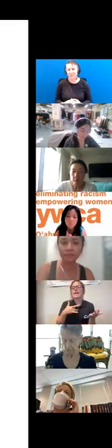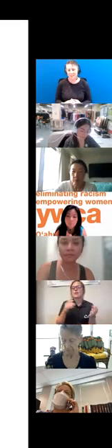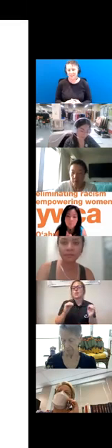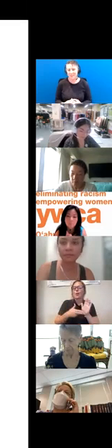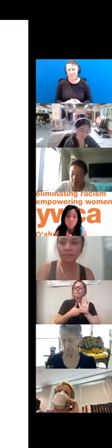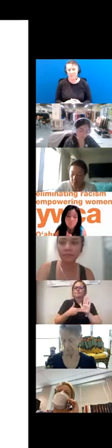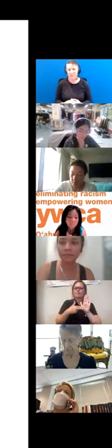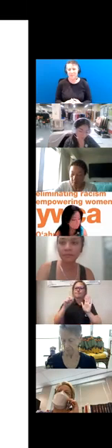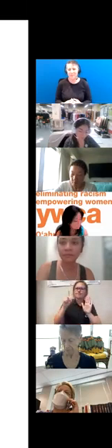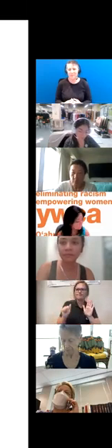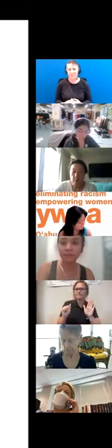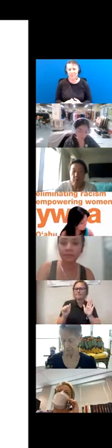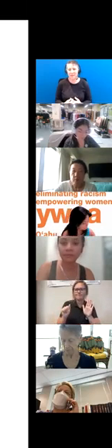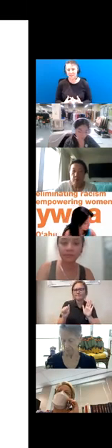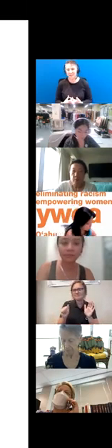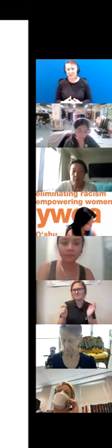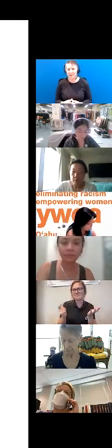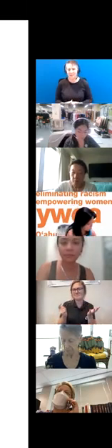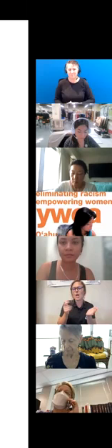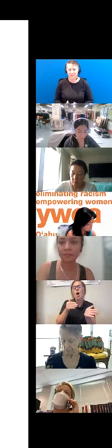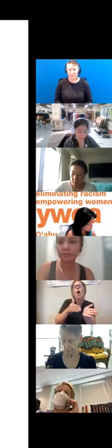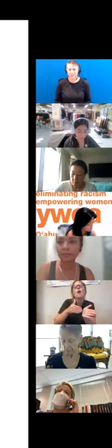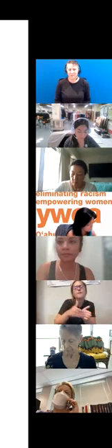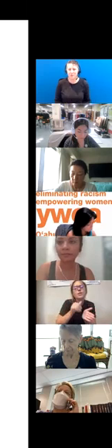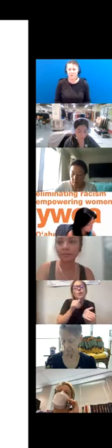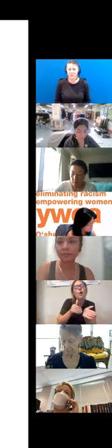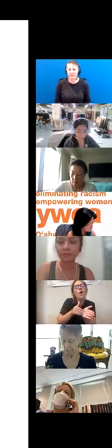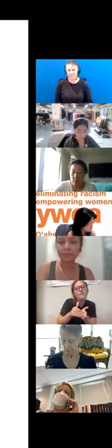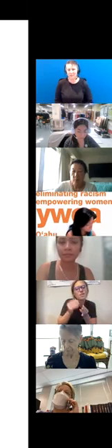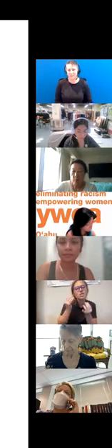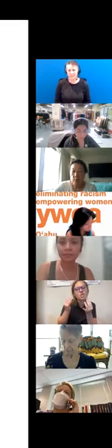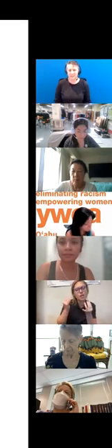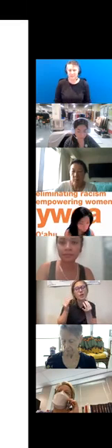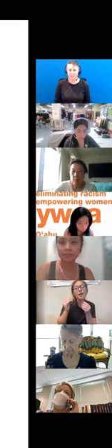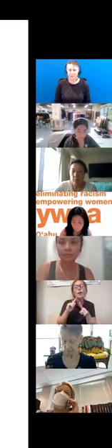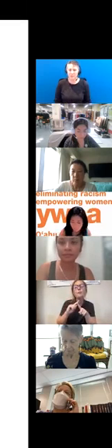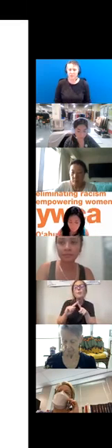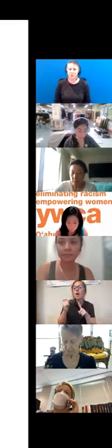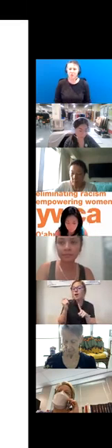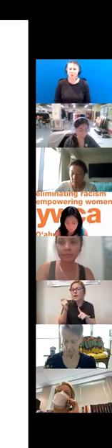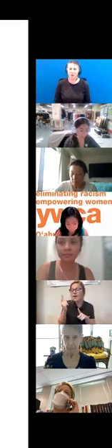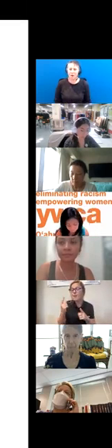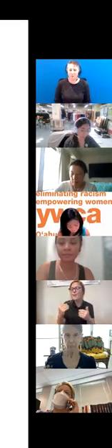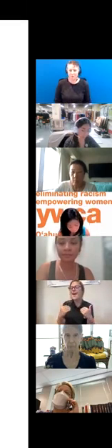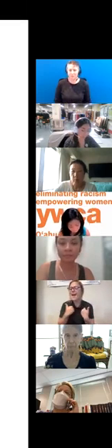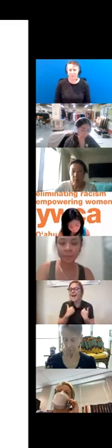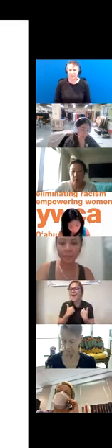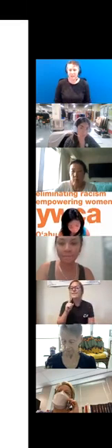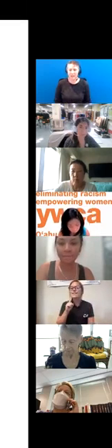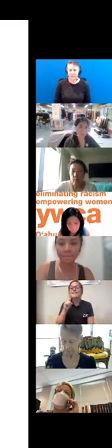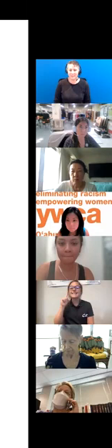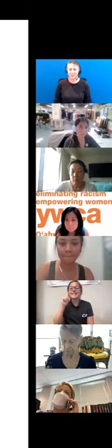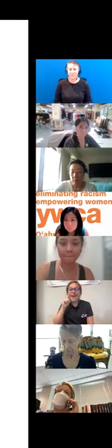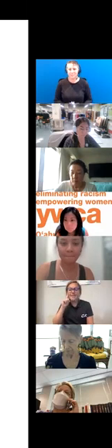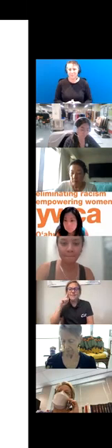do anything. They really feel that they don't want to be labeled as disabled. So often you find